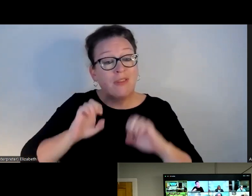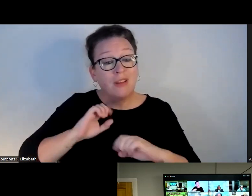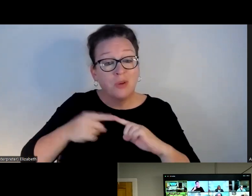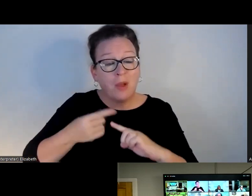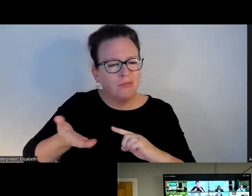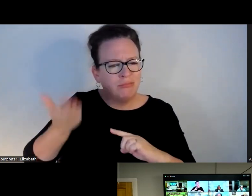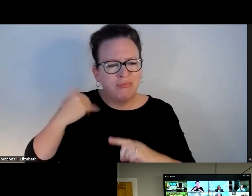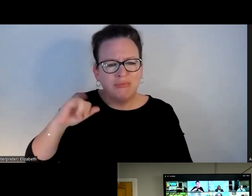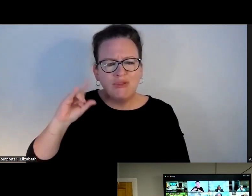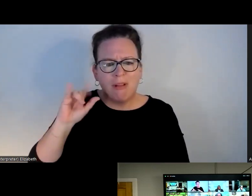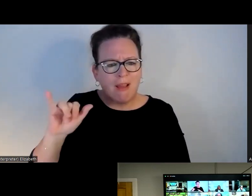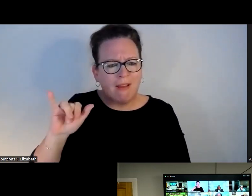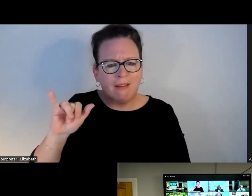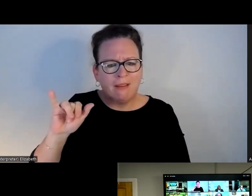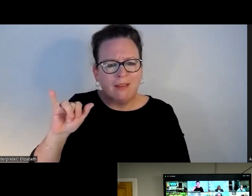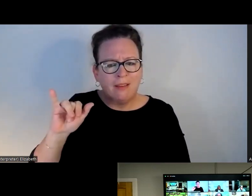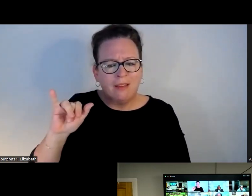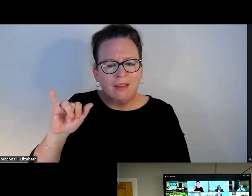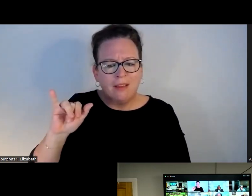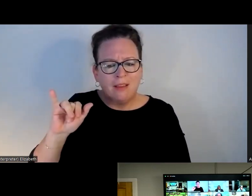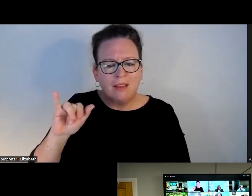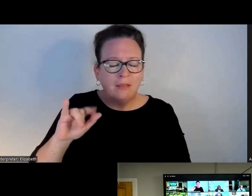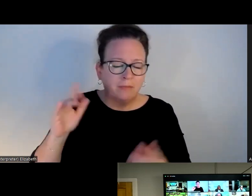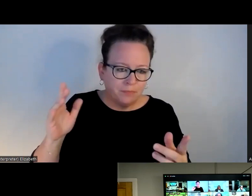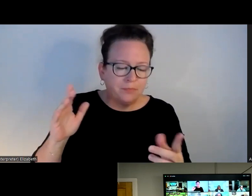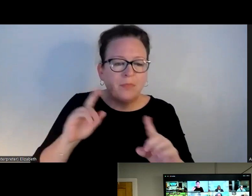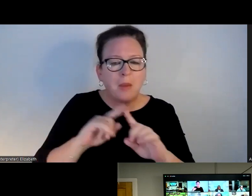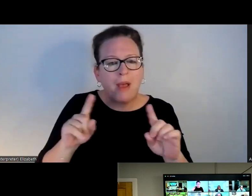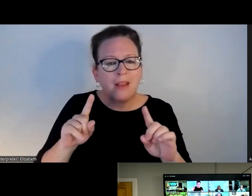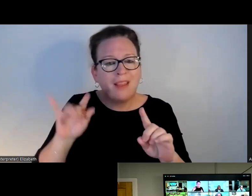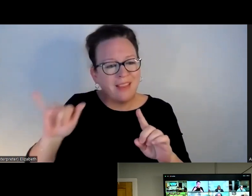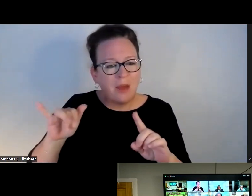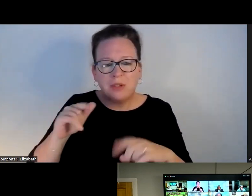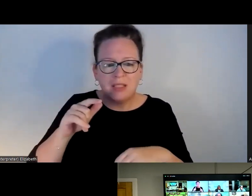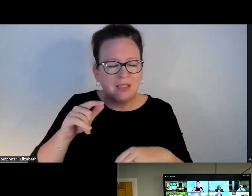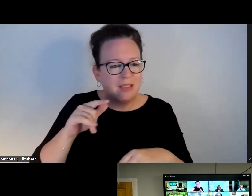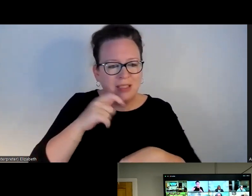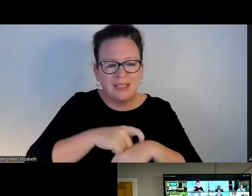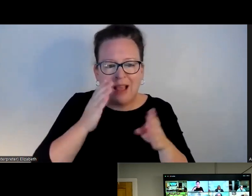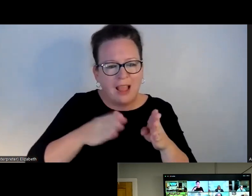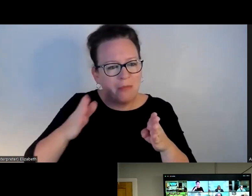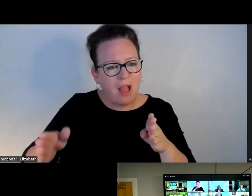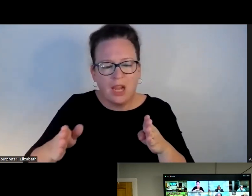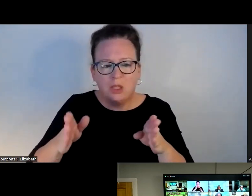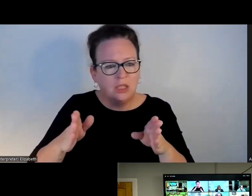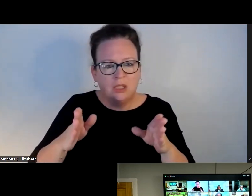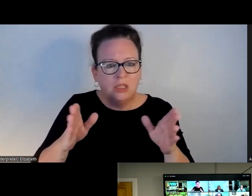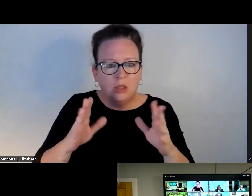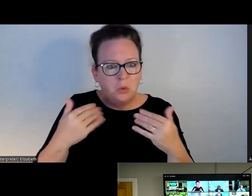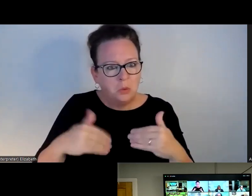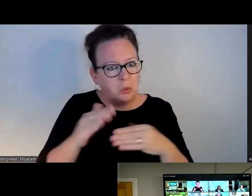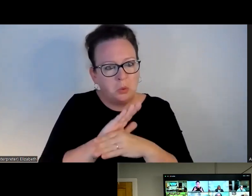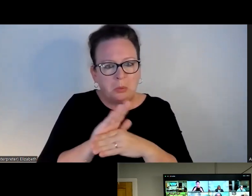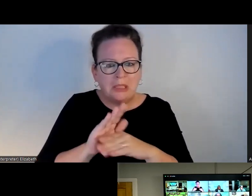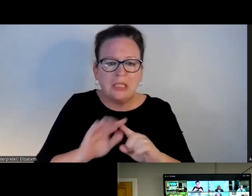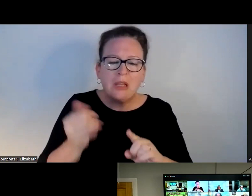July, which was not reasonable, of course, but it was a tight timeline. And so, if there's a sense that we should be